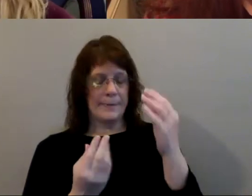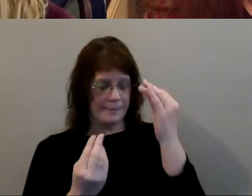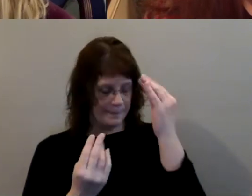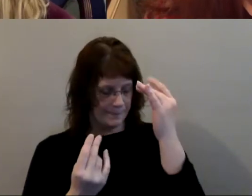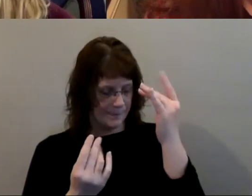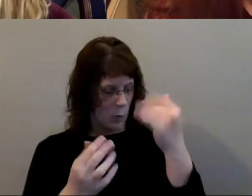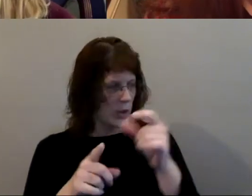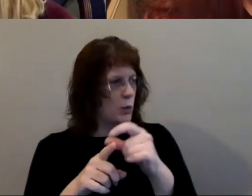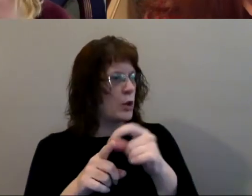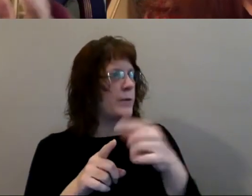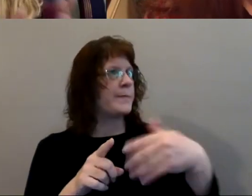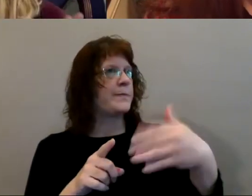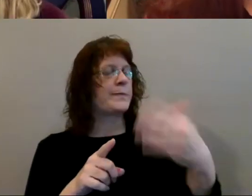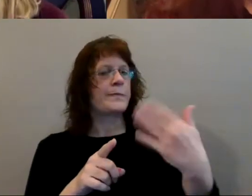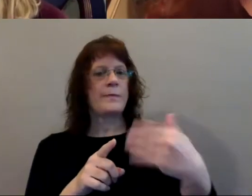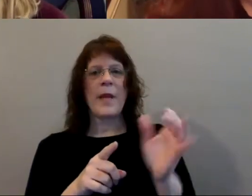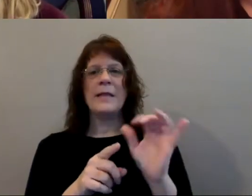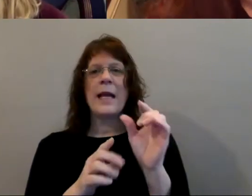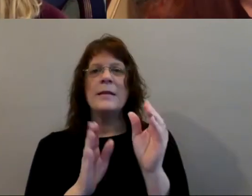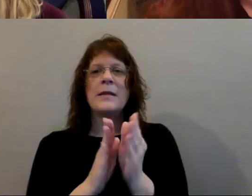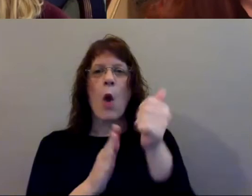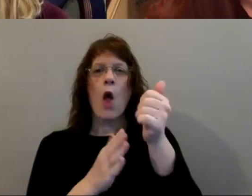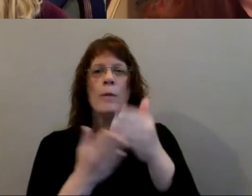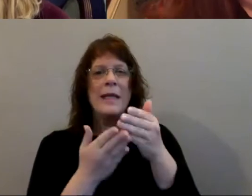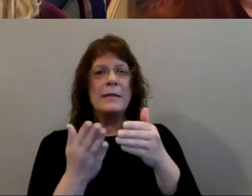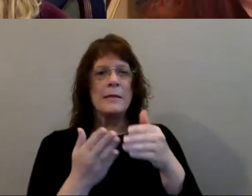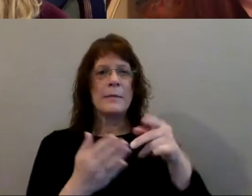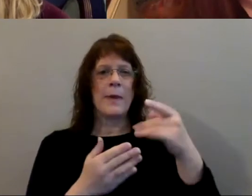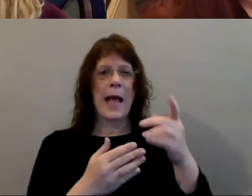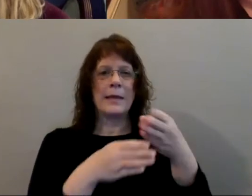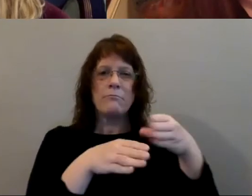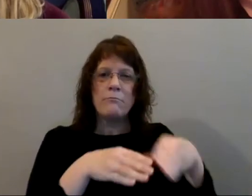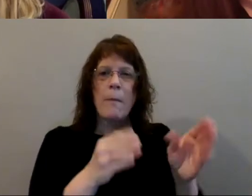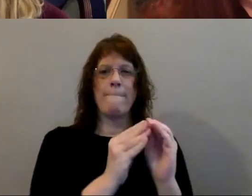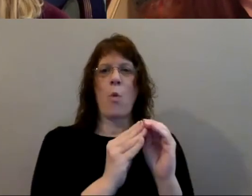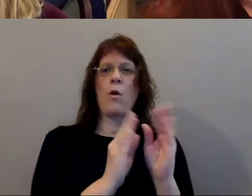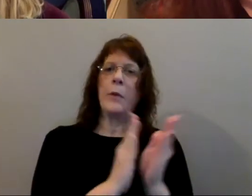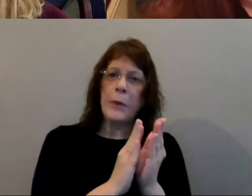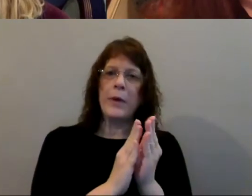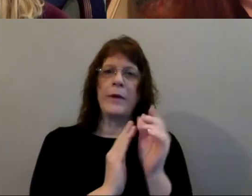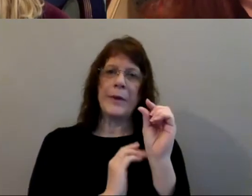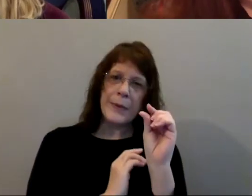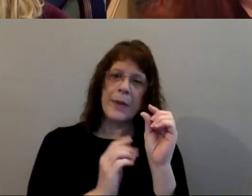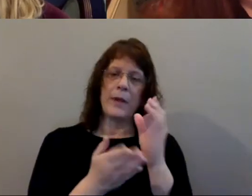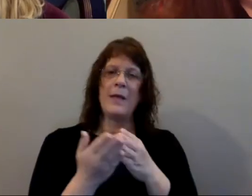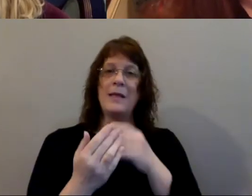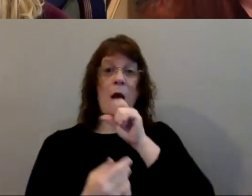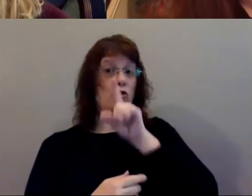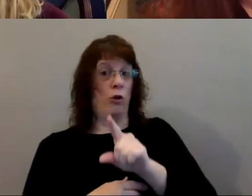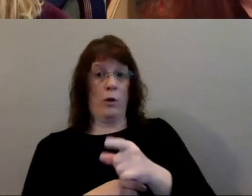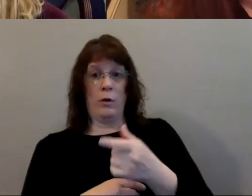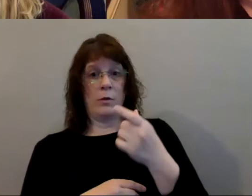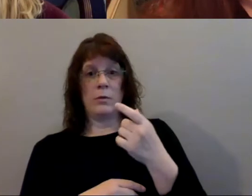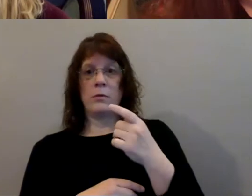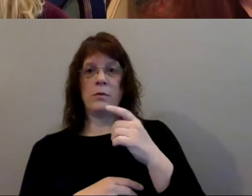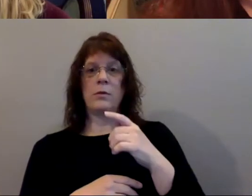what's the word? The monomer. So like smaller pieces of the plastic. Okay. I'm not sure though. I don't know a whole lot about